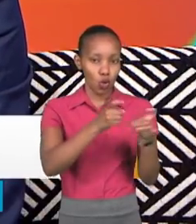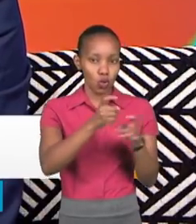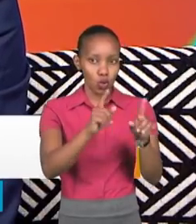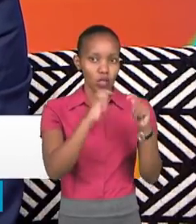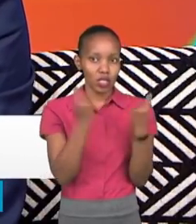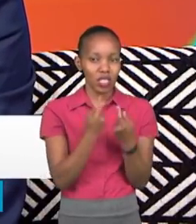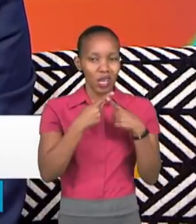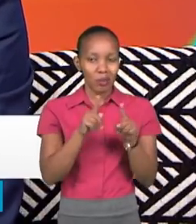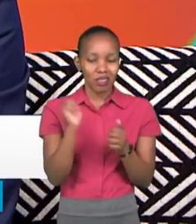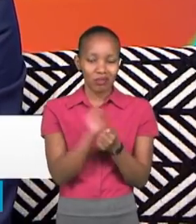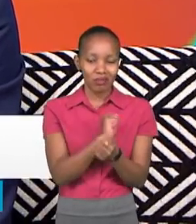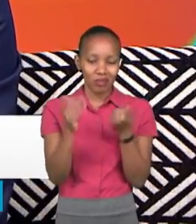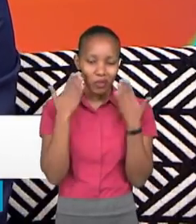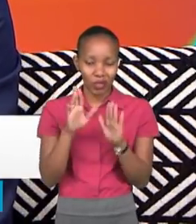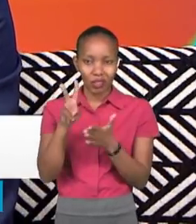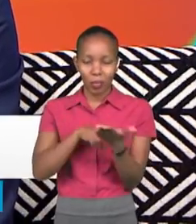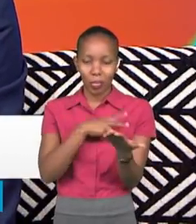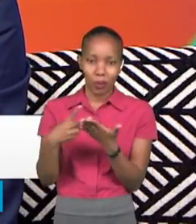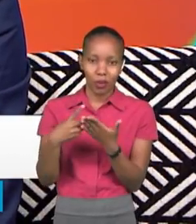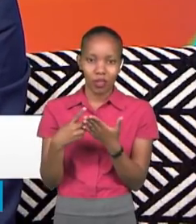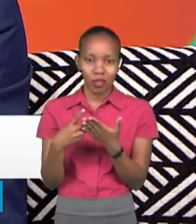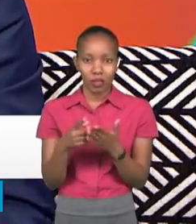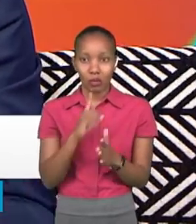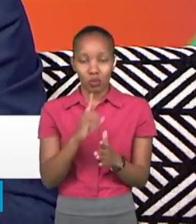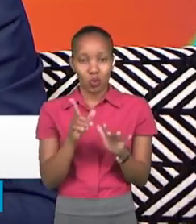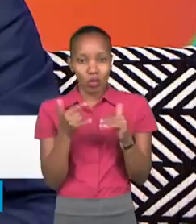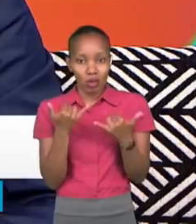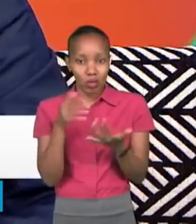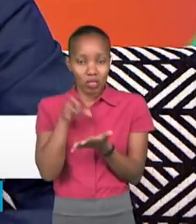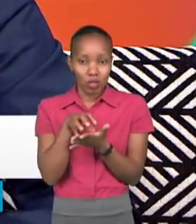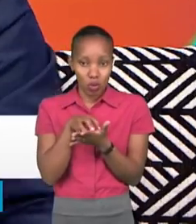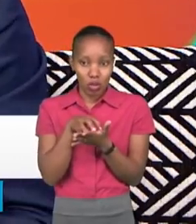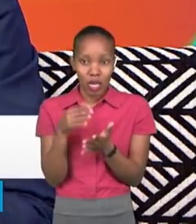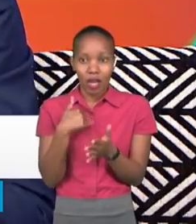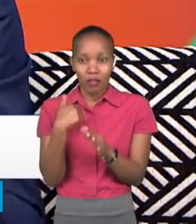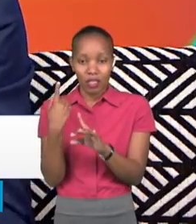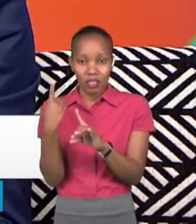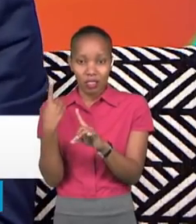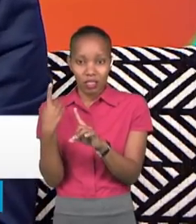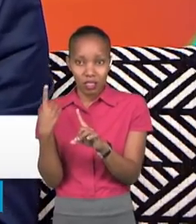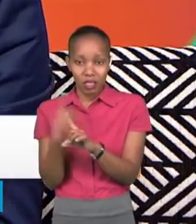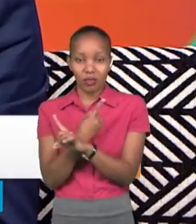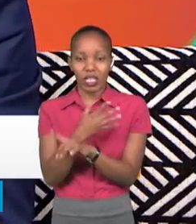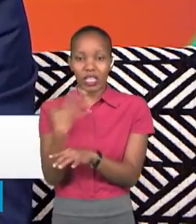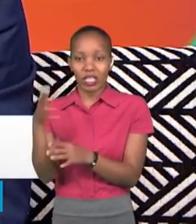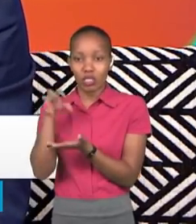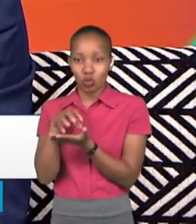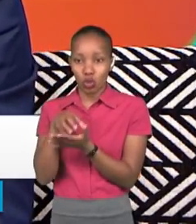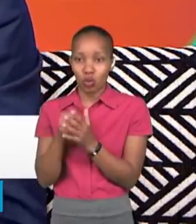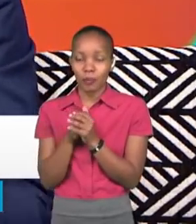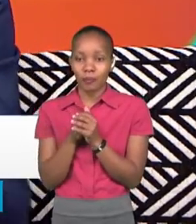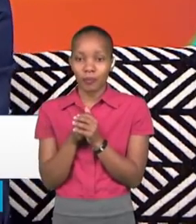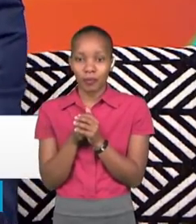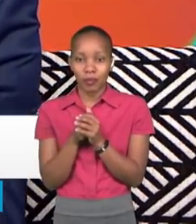it's crumbled. They're relegated and they're out. Look at that. Now, situation where you have even differences in situational kind of